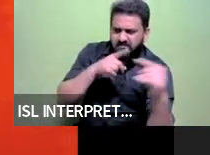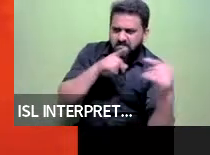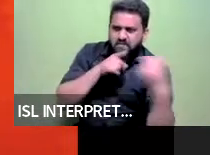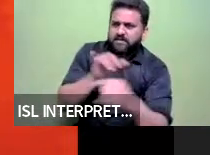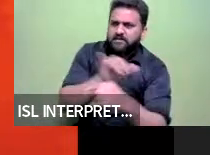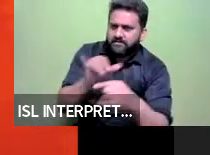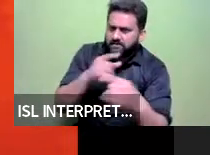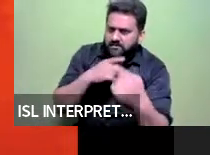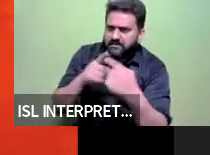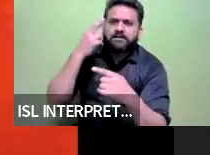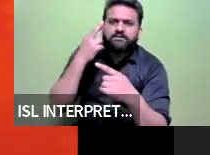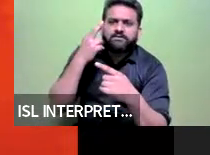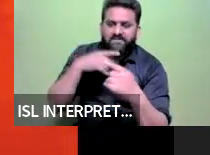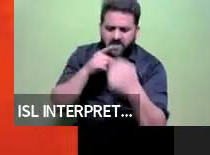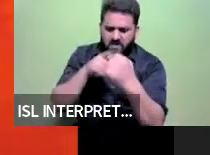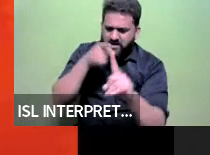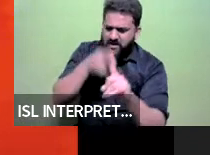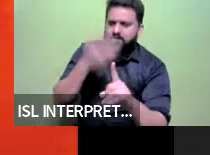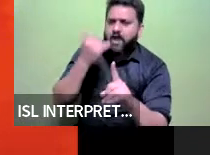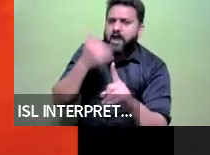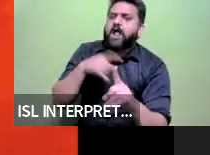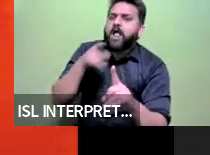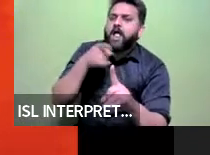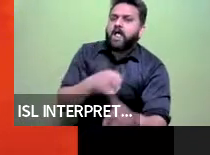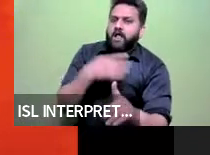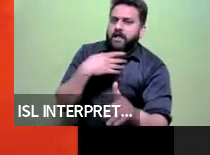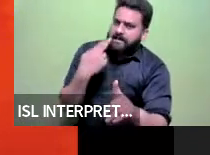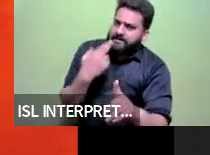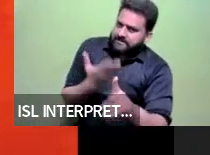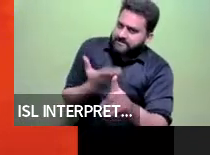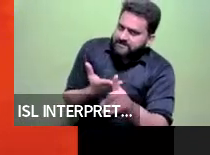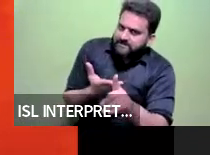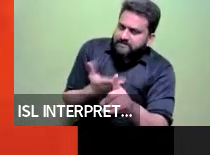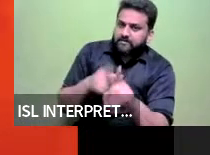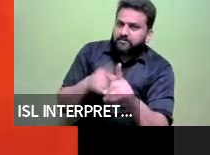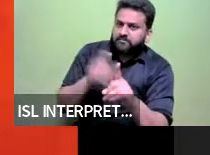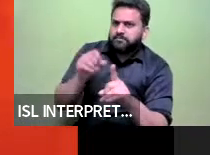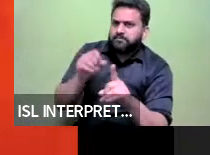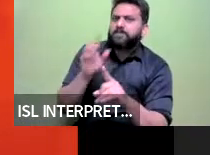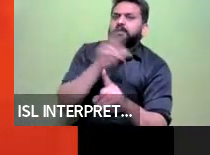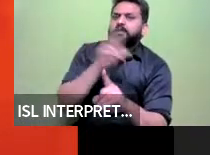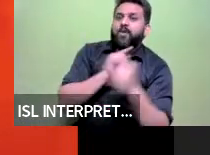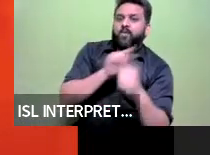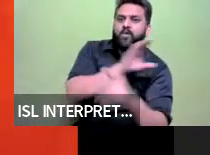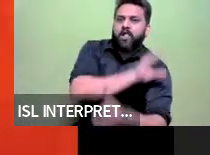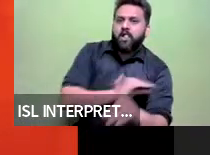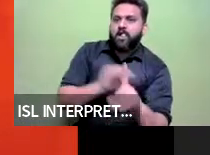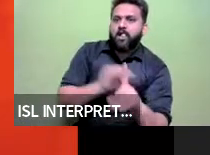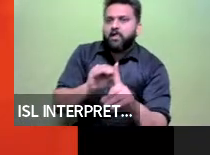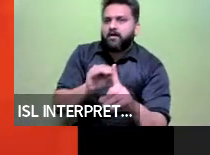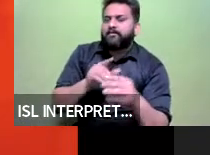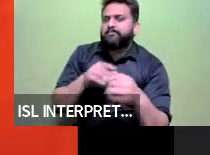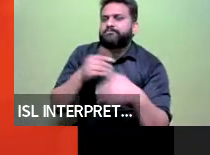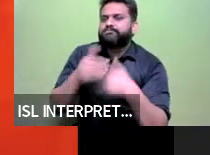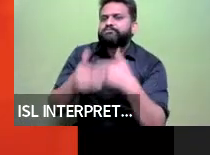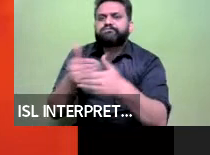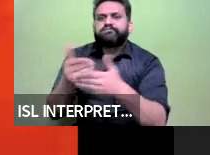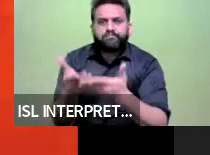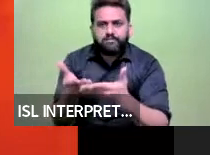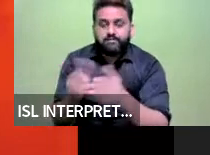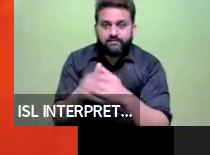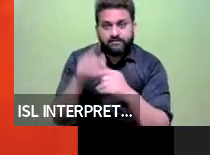you are arguing this point, and you can move your point of that, and you can formulate your argument. Another thing I suggest,